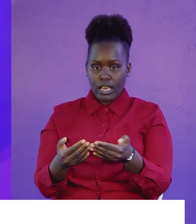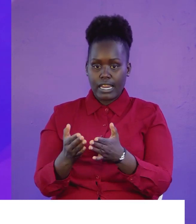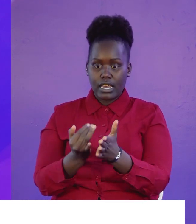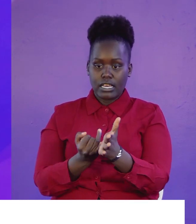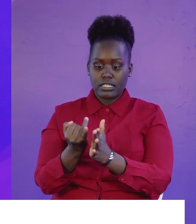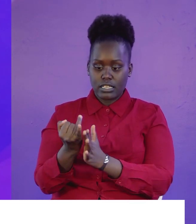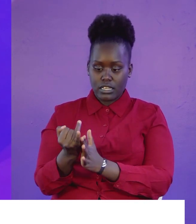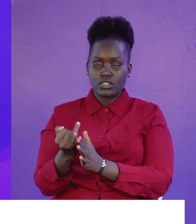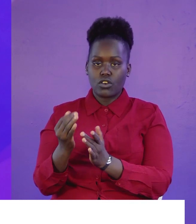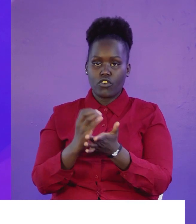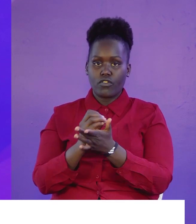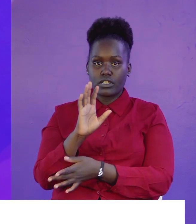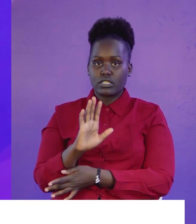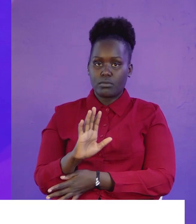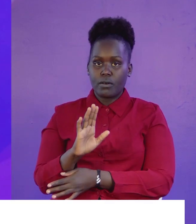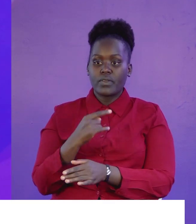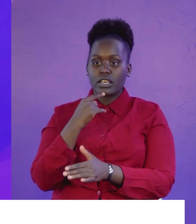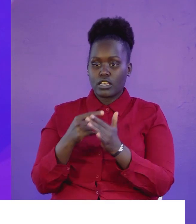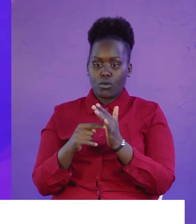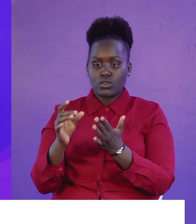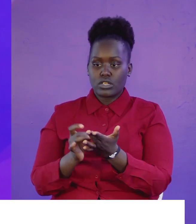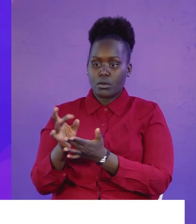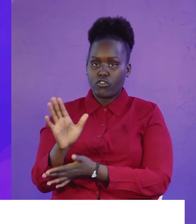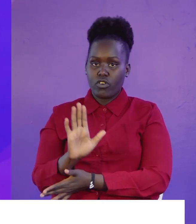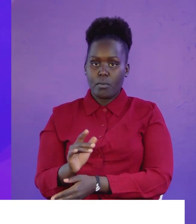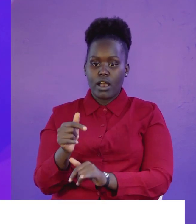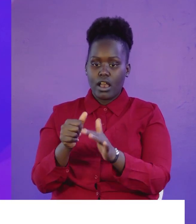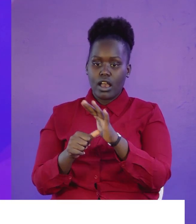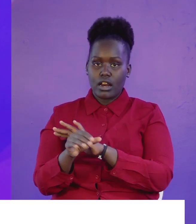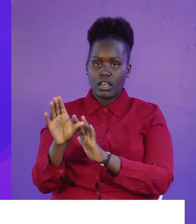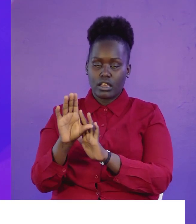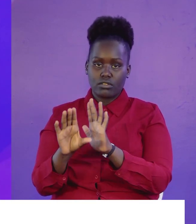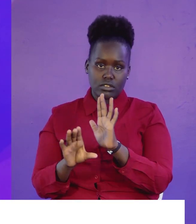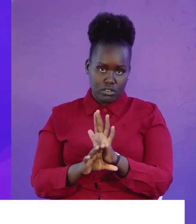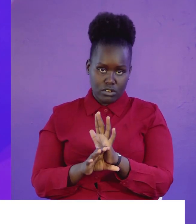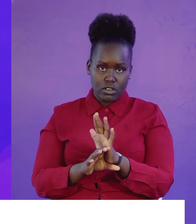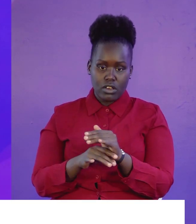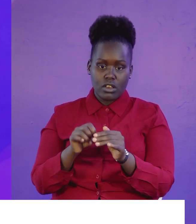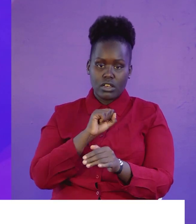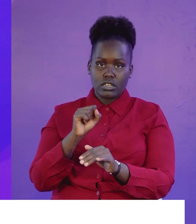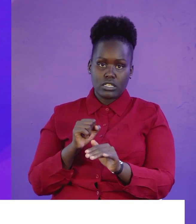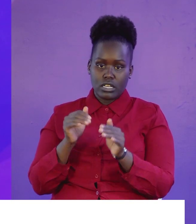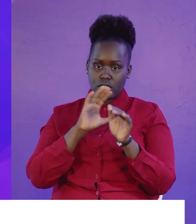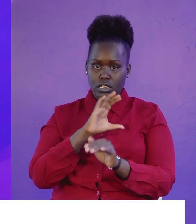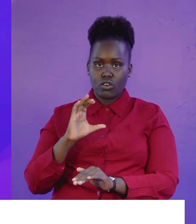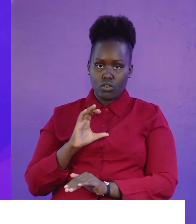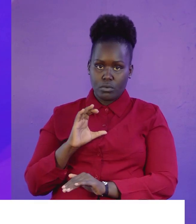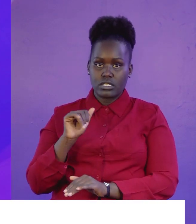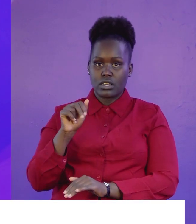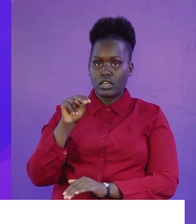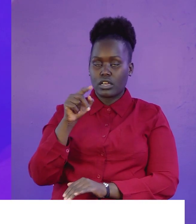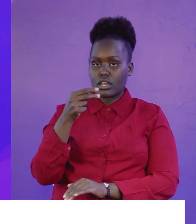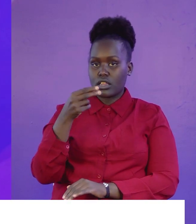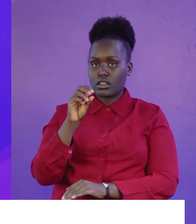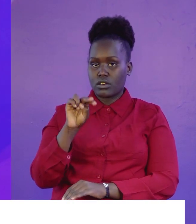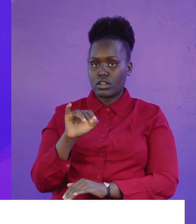of his office, warranting his removal under the Constitution. The Senate committee handling the case is now